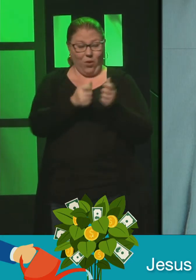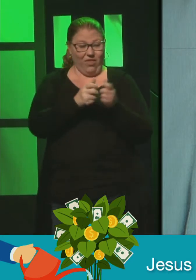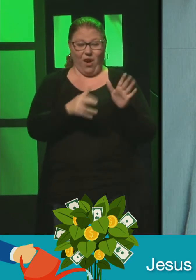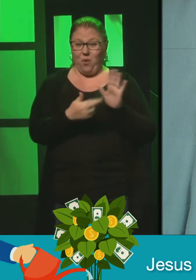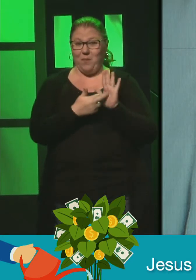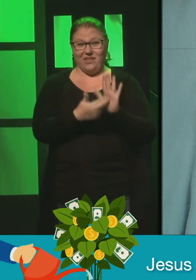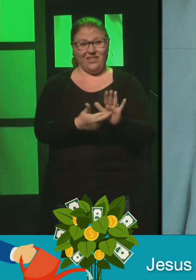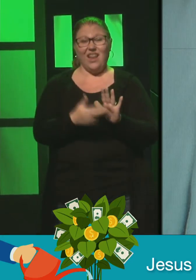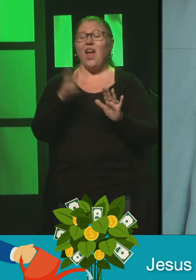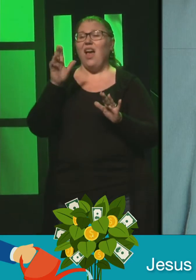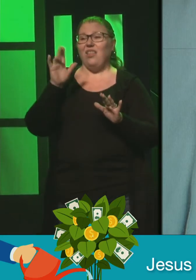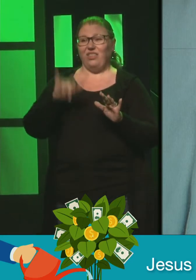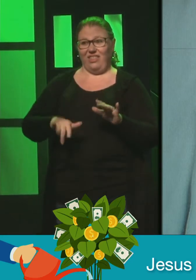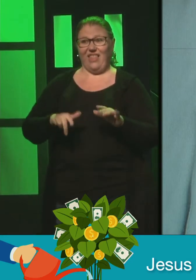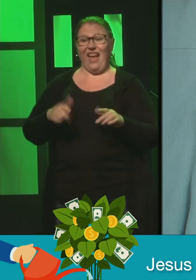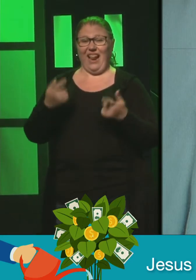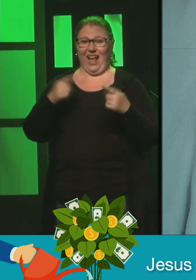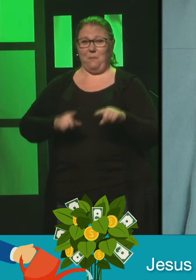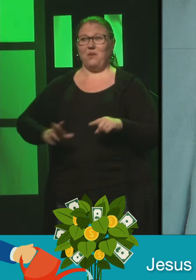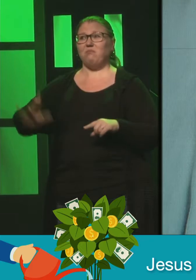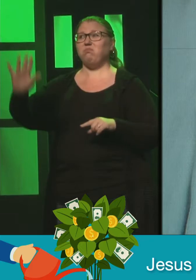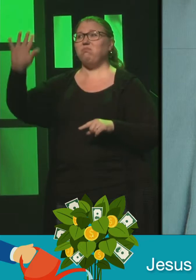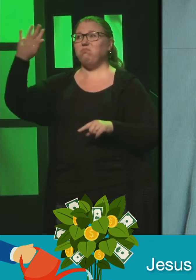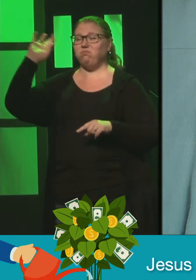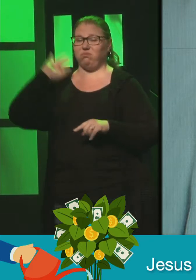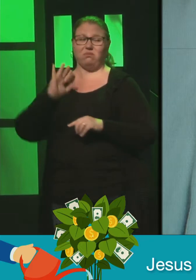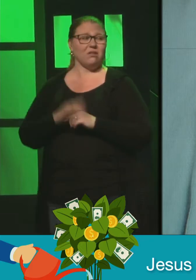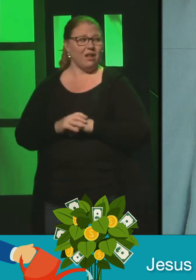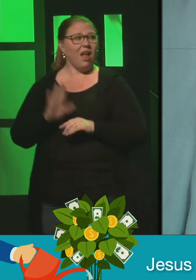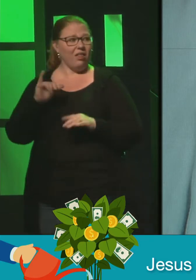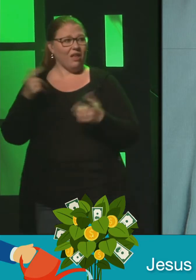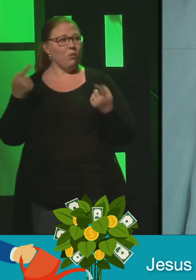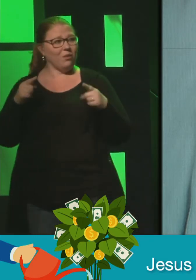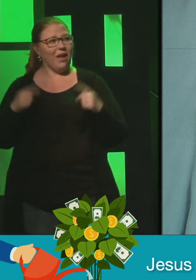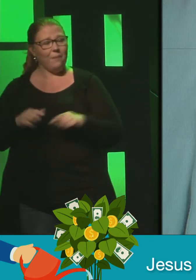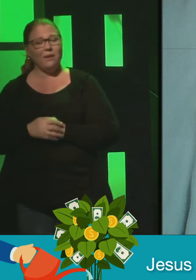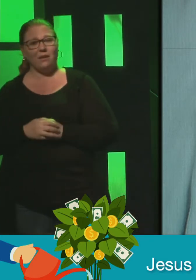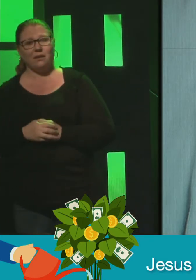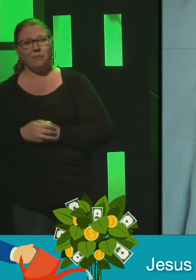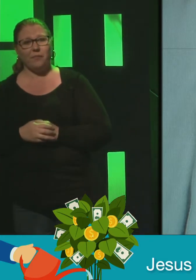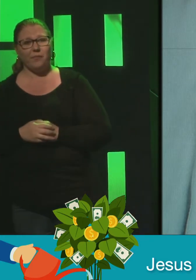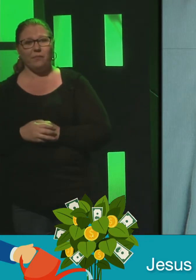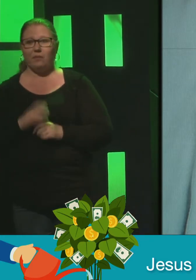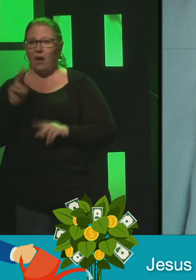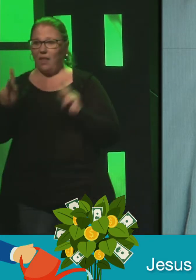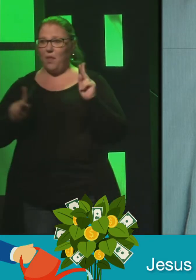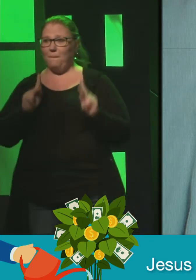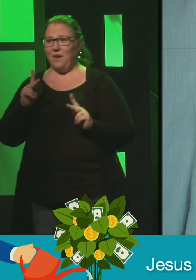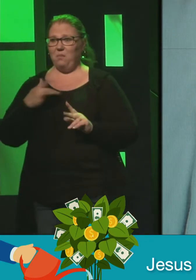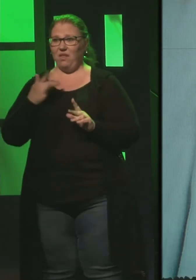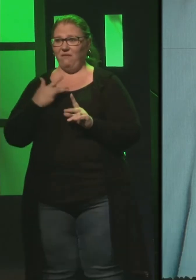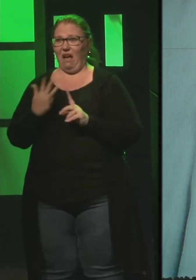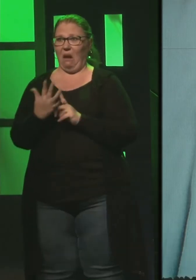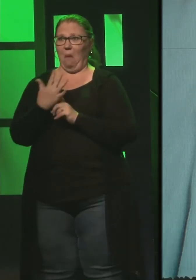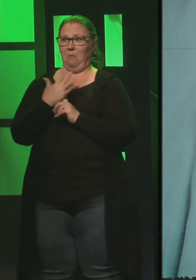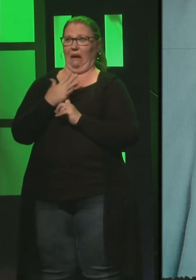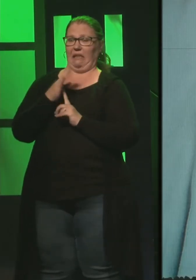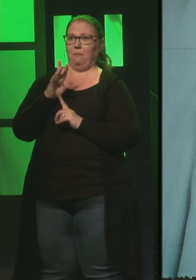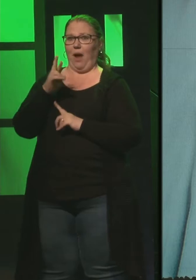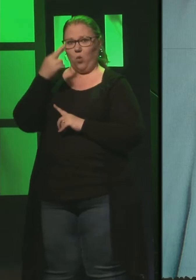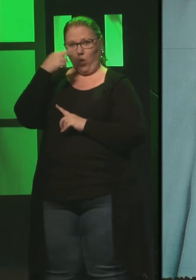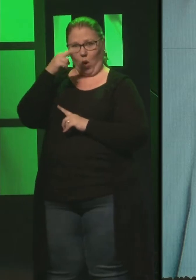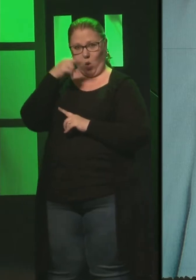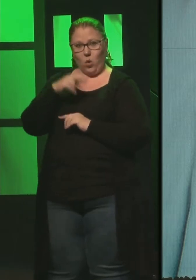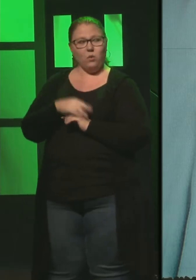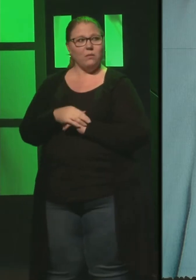long before we got here. I mean, that's just what was happening. And these folks were oppressed by Rome.